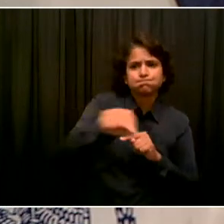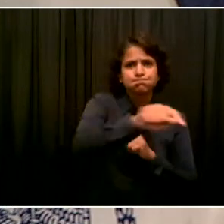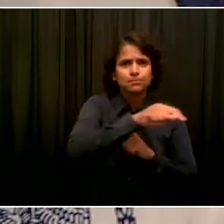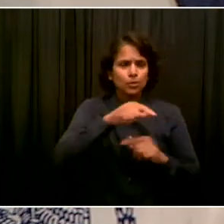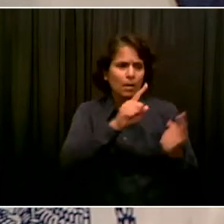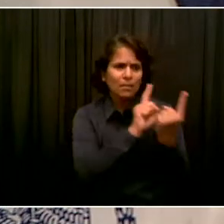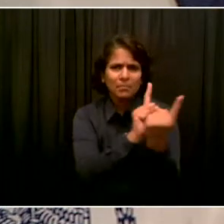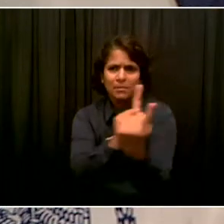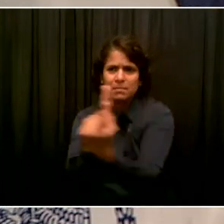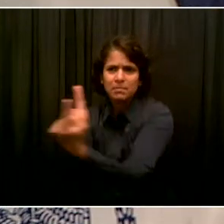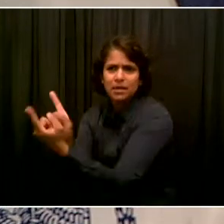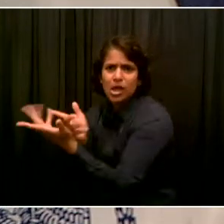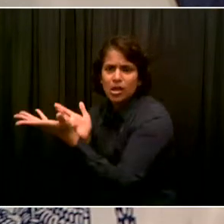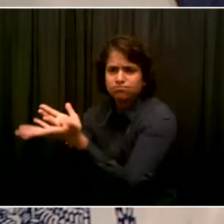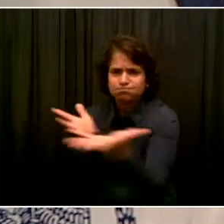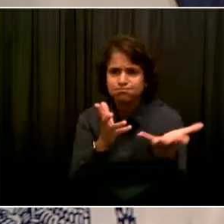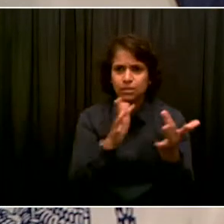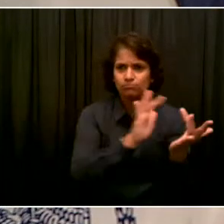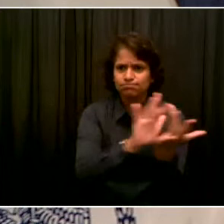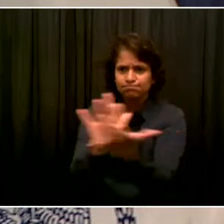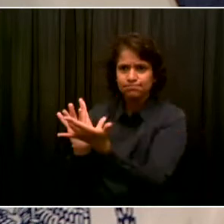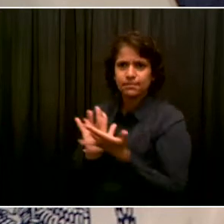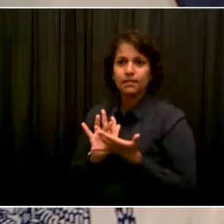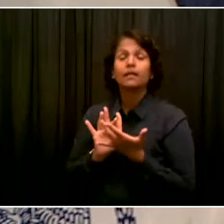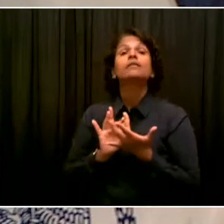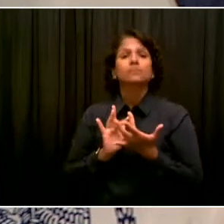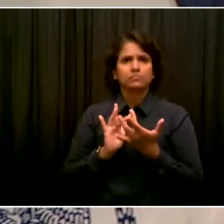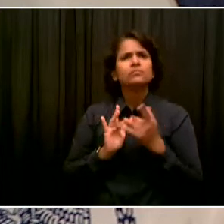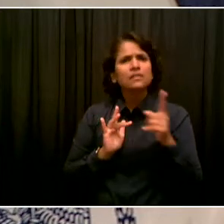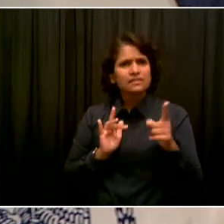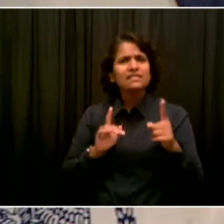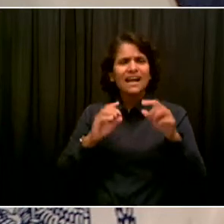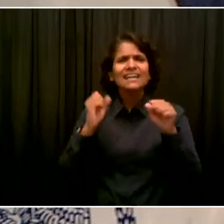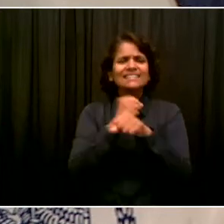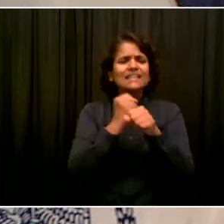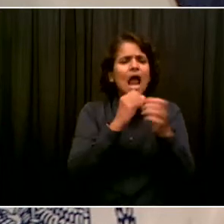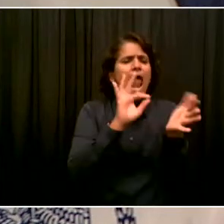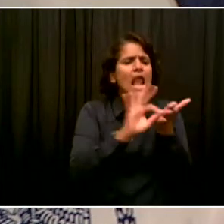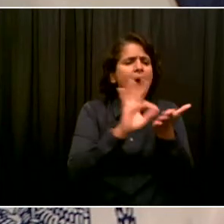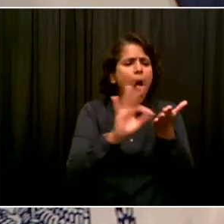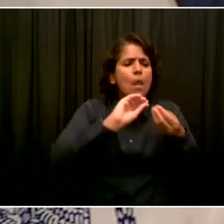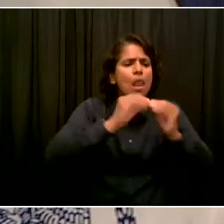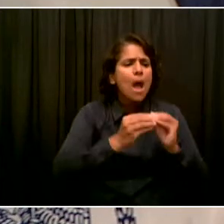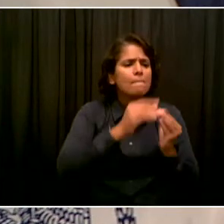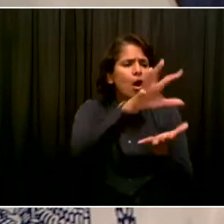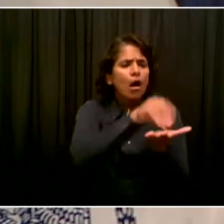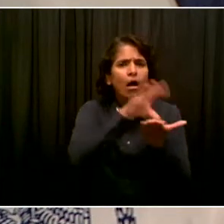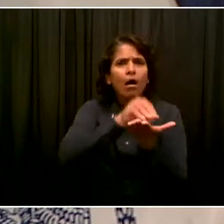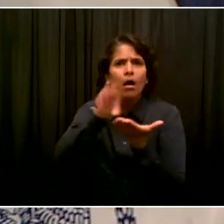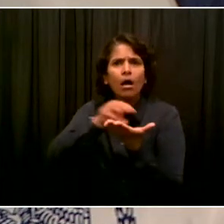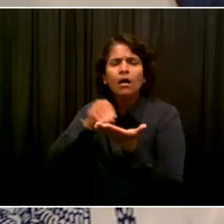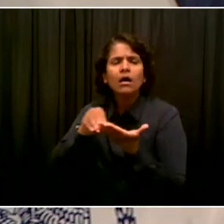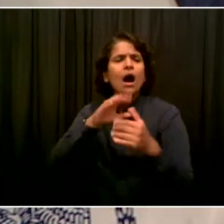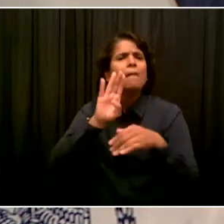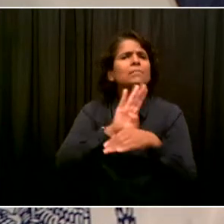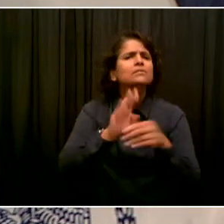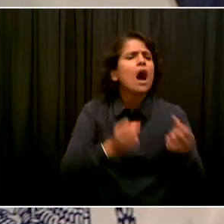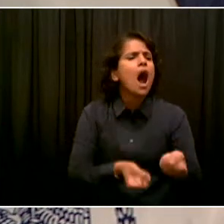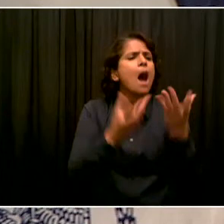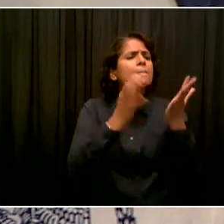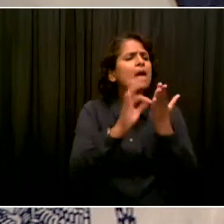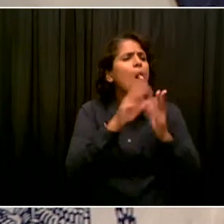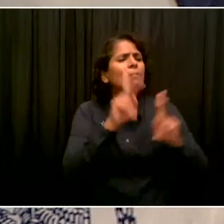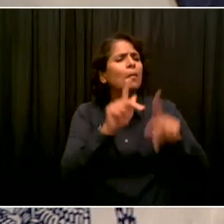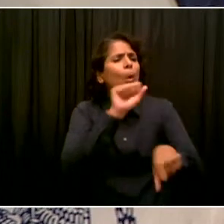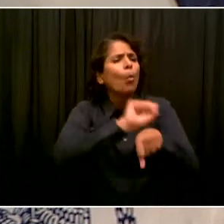and how many businesses there are, and do you have that information? I don't have the stats. I'll turn to our Small Business Services Commissioner, Janelle Doris, to